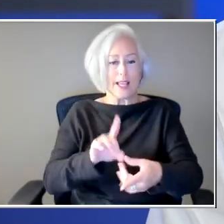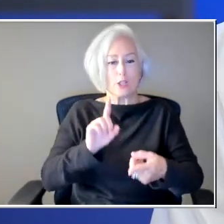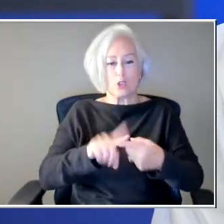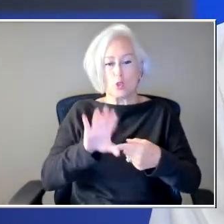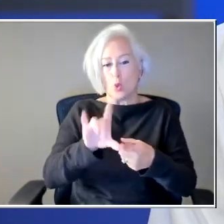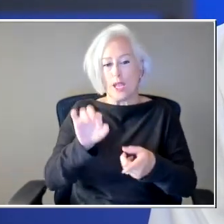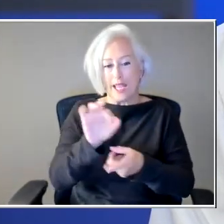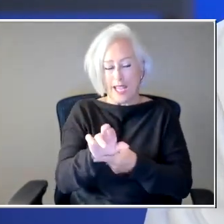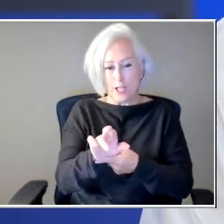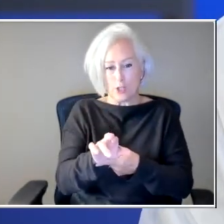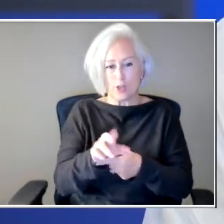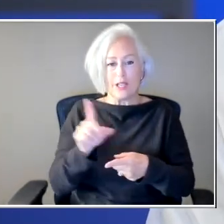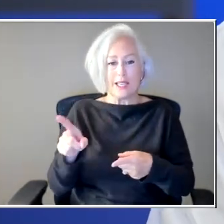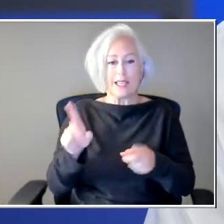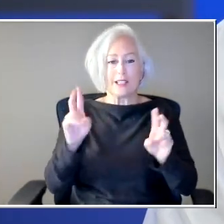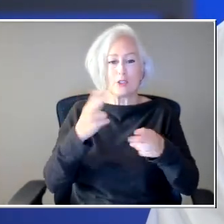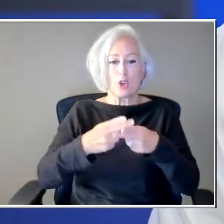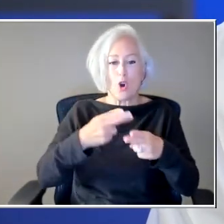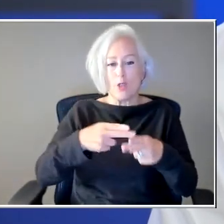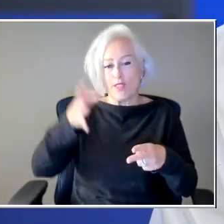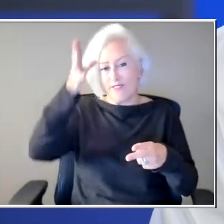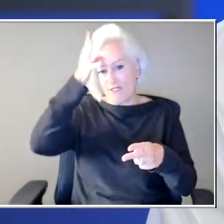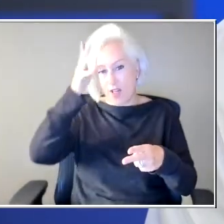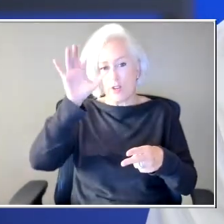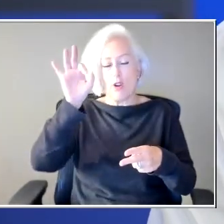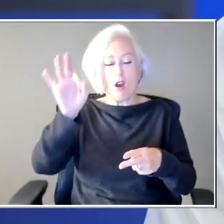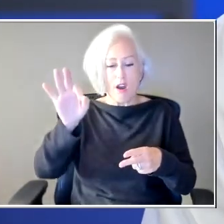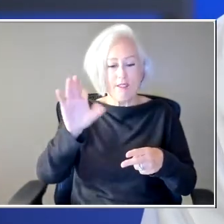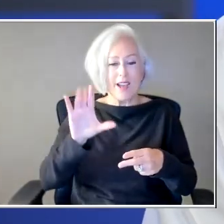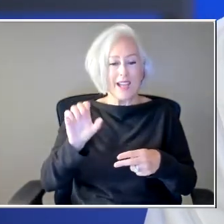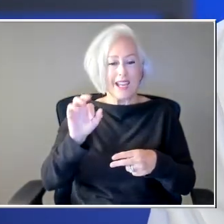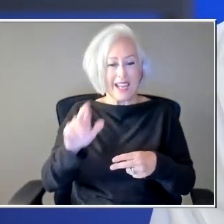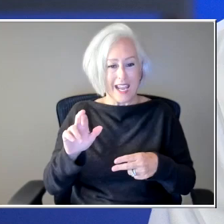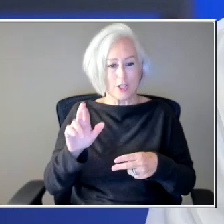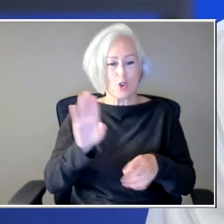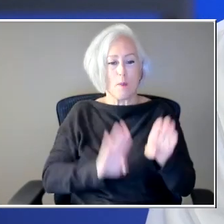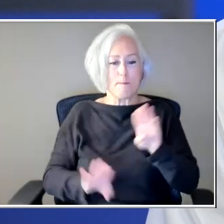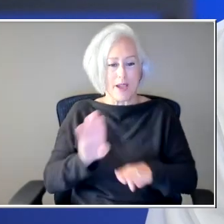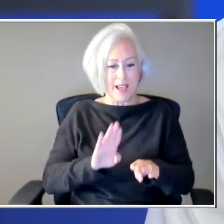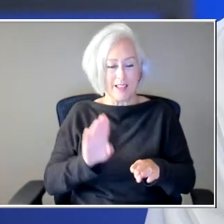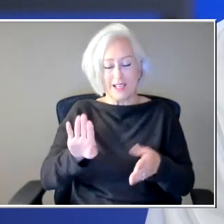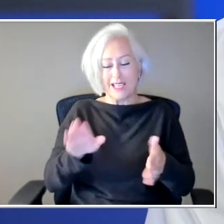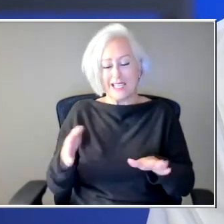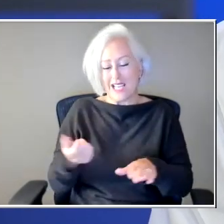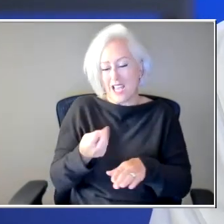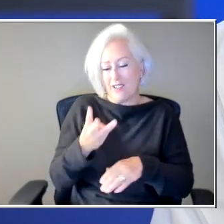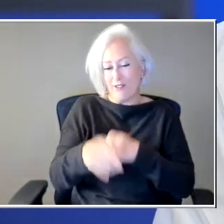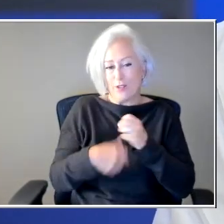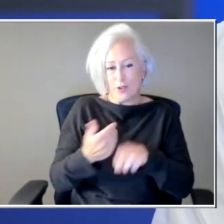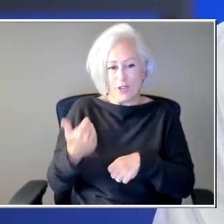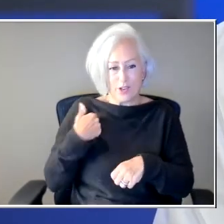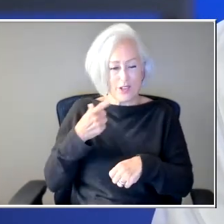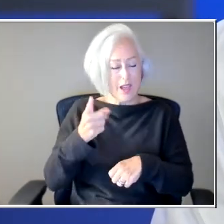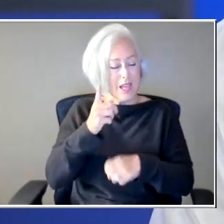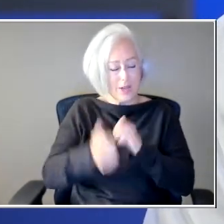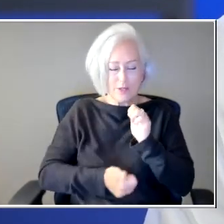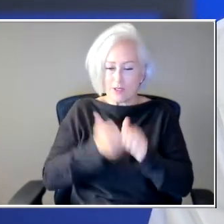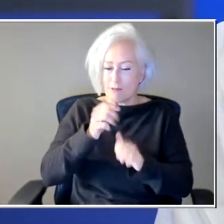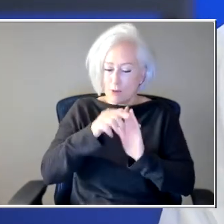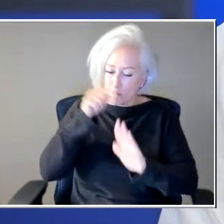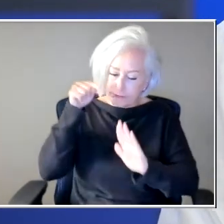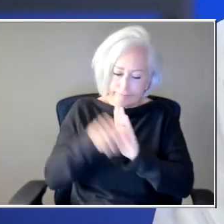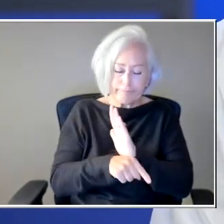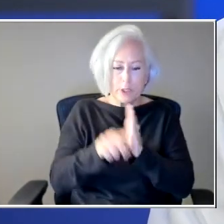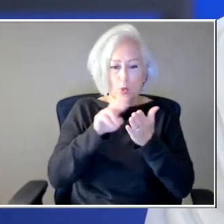father of cancer biology. He passed away a few years ago, but apparently he was one of the most dedicated researchers and a